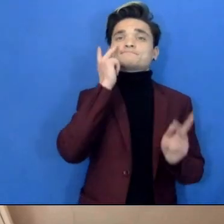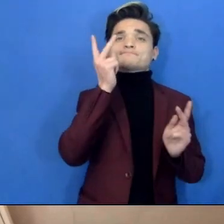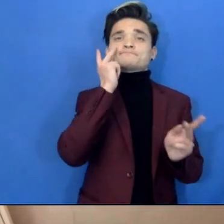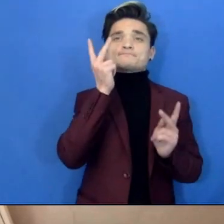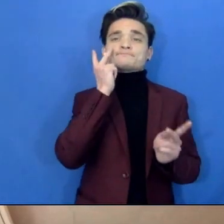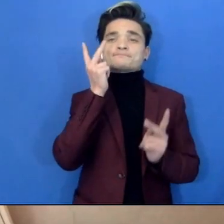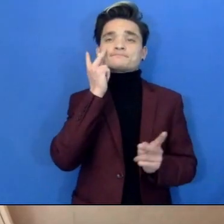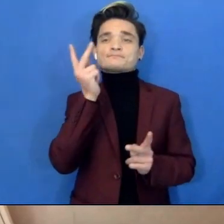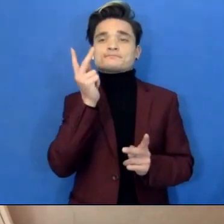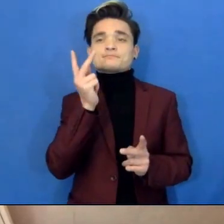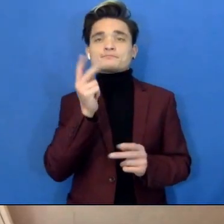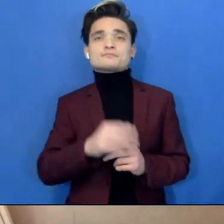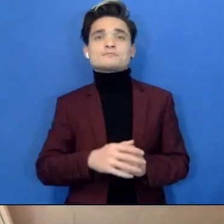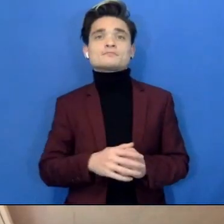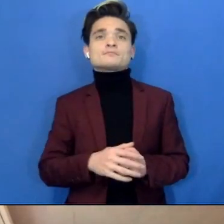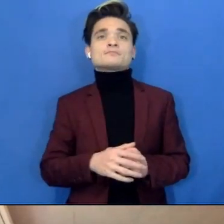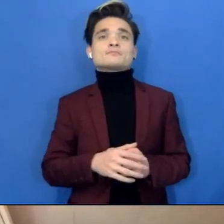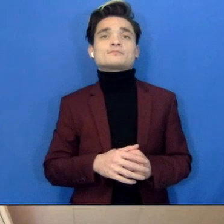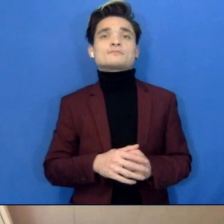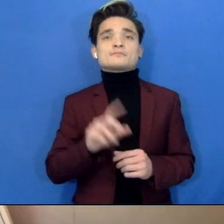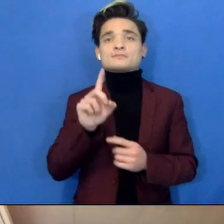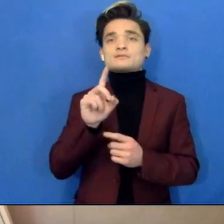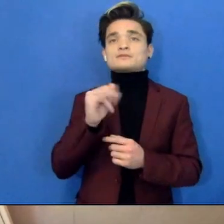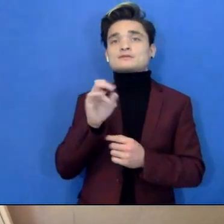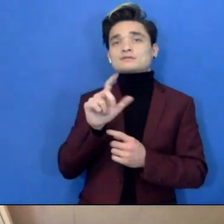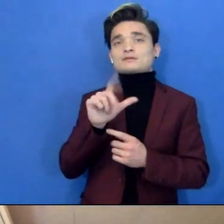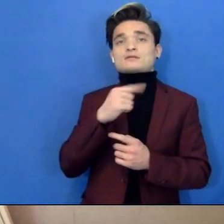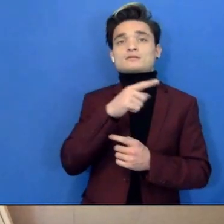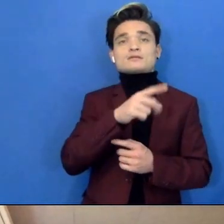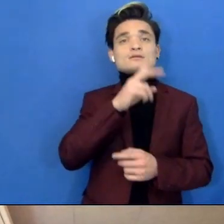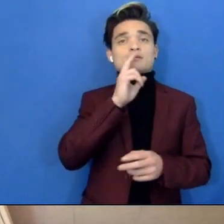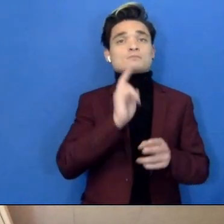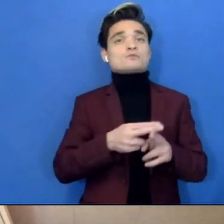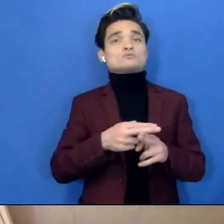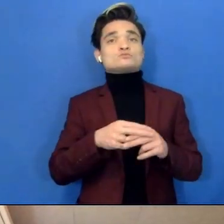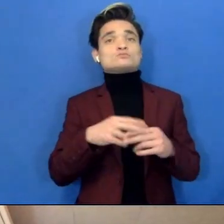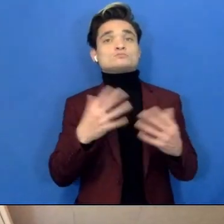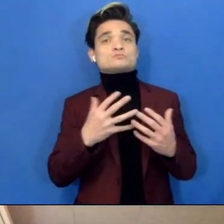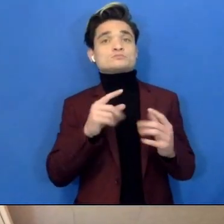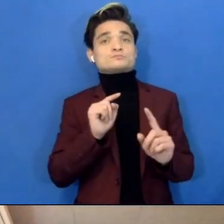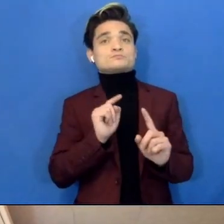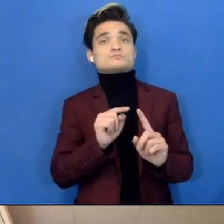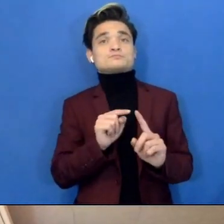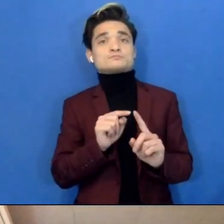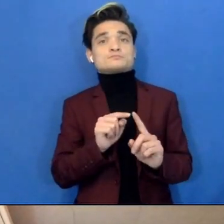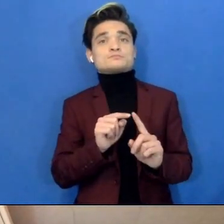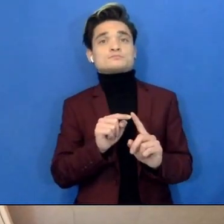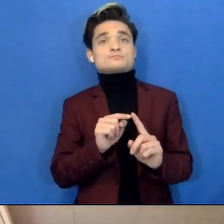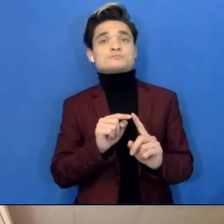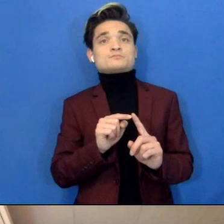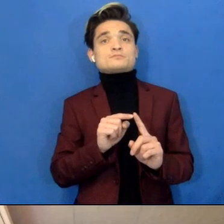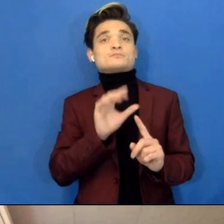what Daniela said, like kind of cheap building of characters and